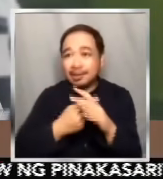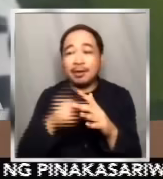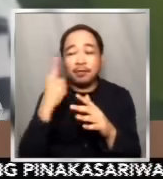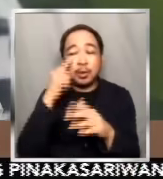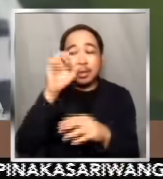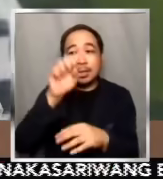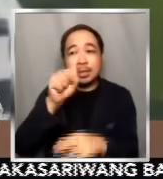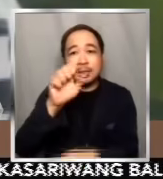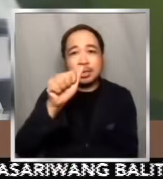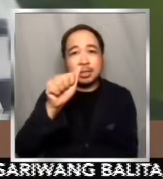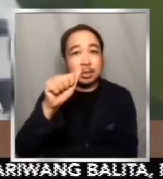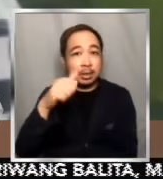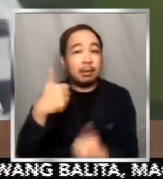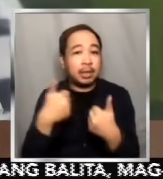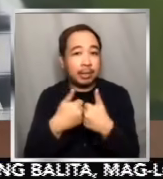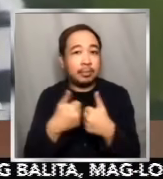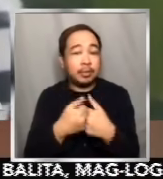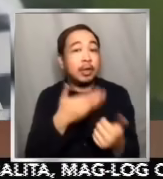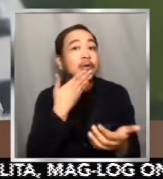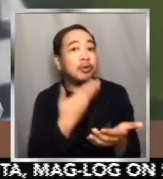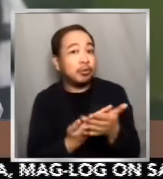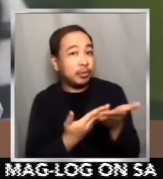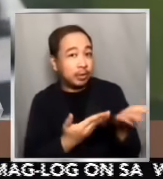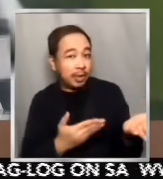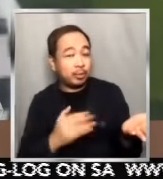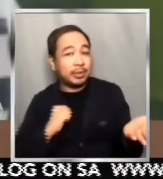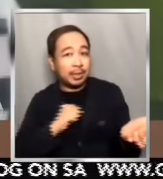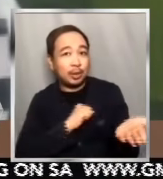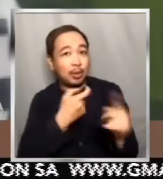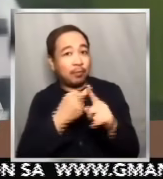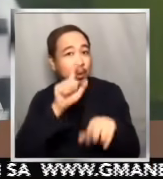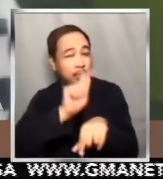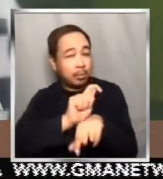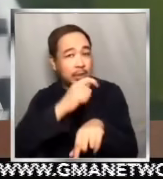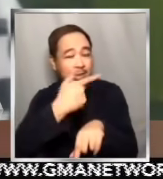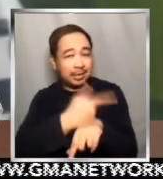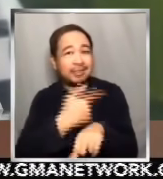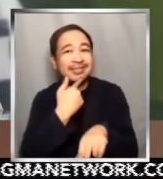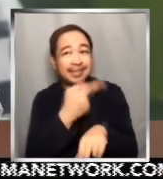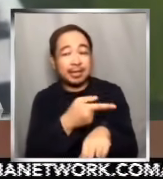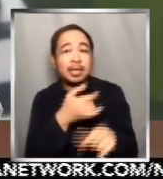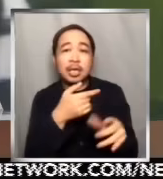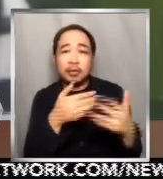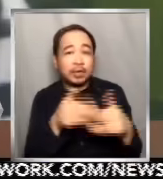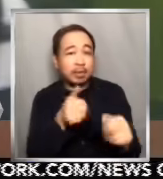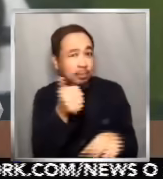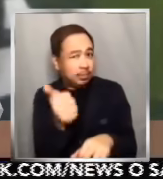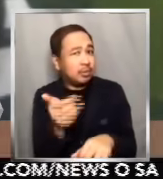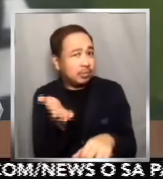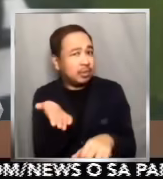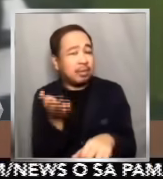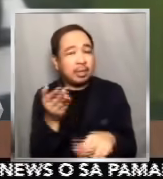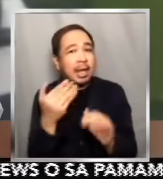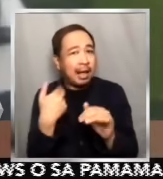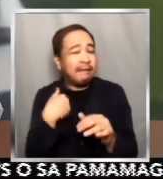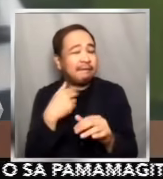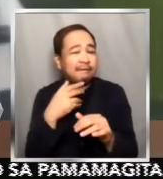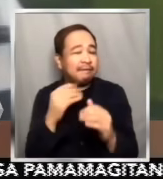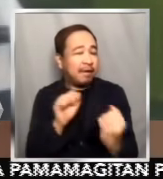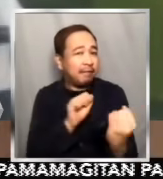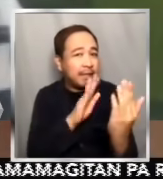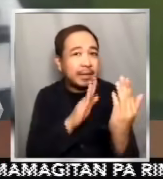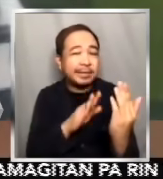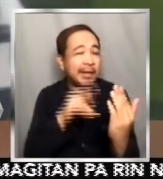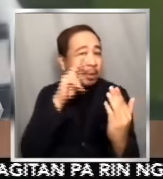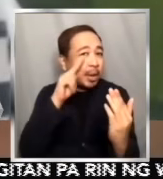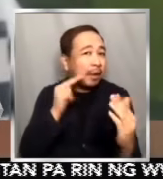Taguig mentioned the BCDA chair. Well, even he is facing graft and corruption charges. So why is it something that